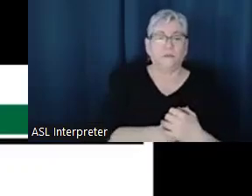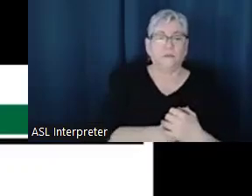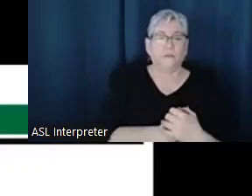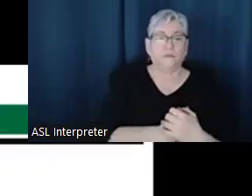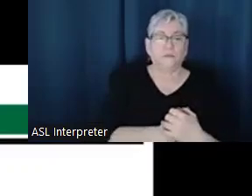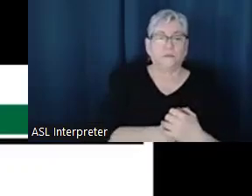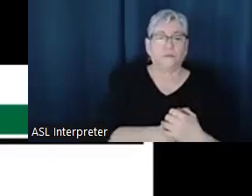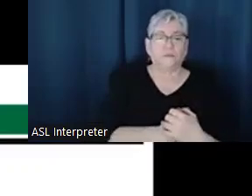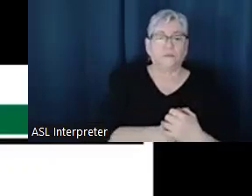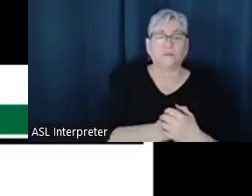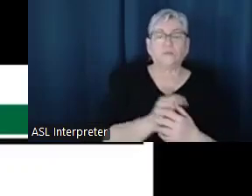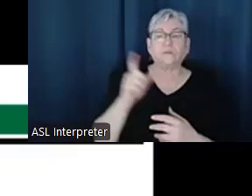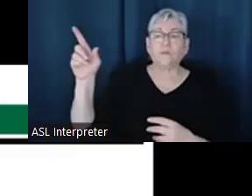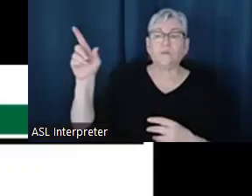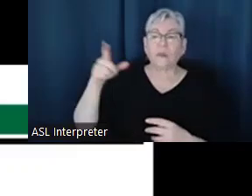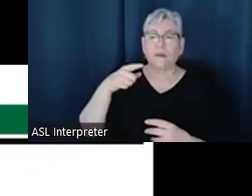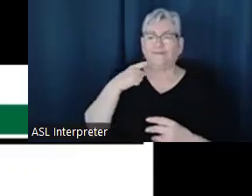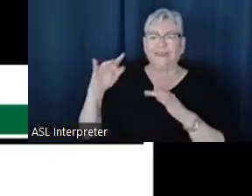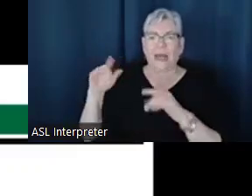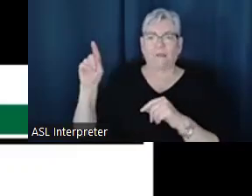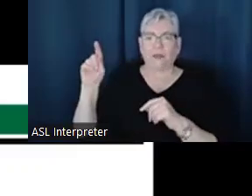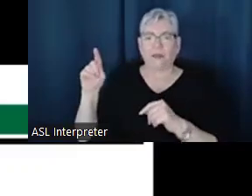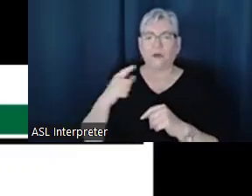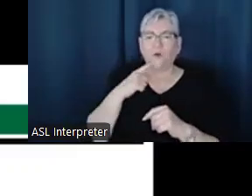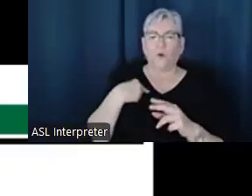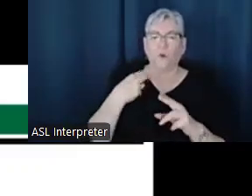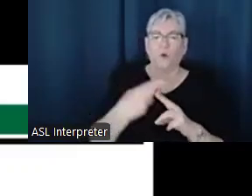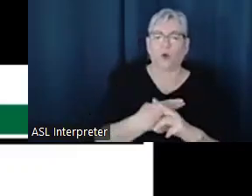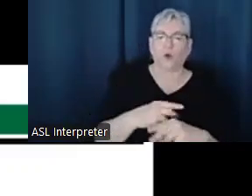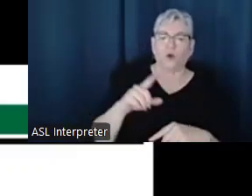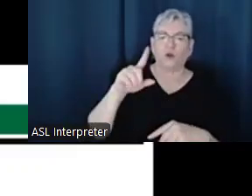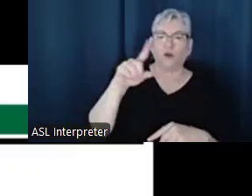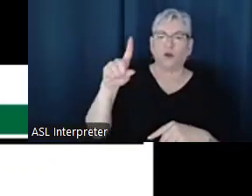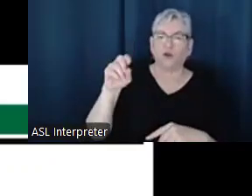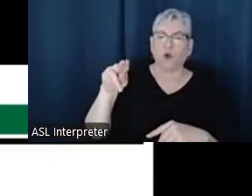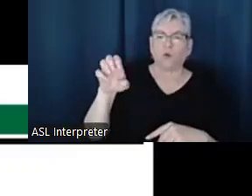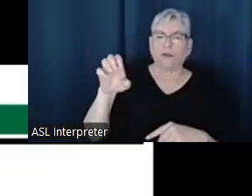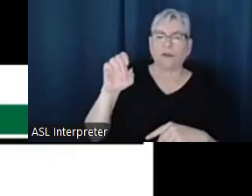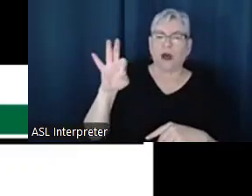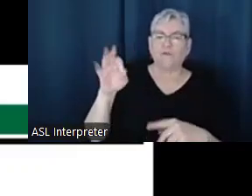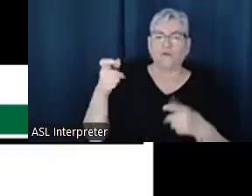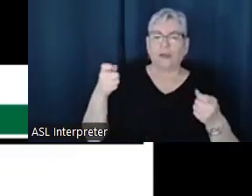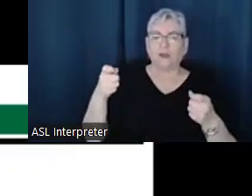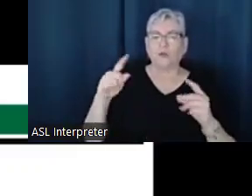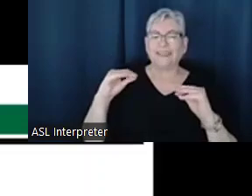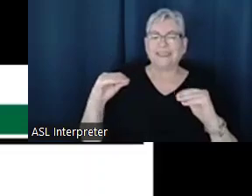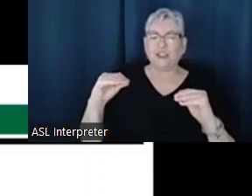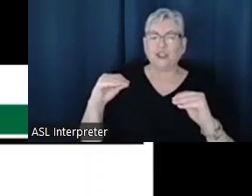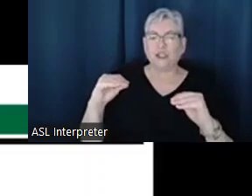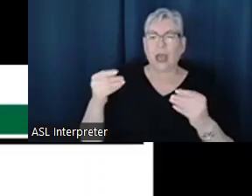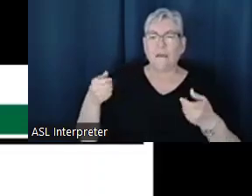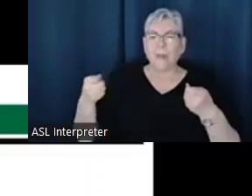She also says we use zones of regulations to help teach managing their emotions. And